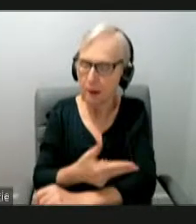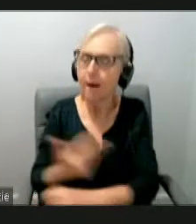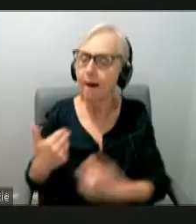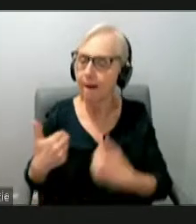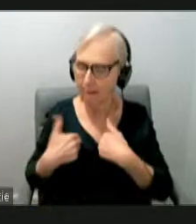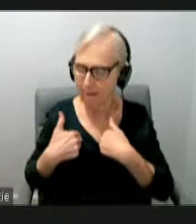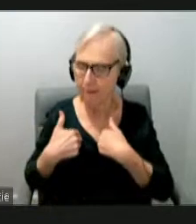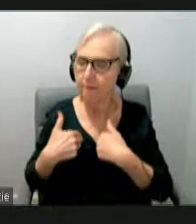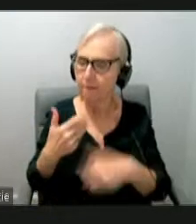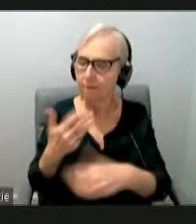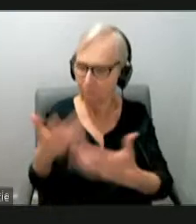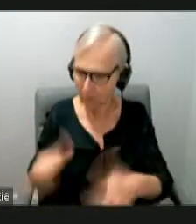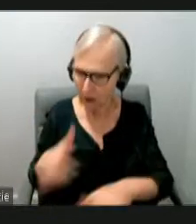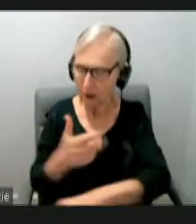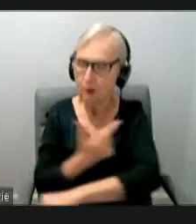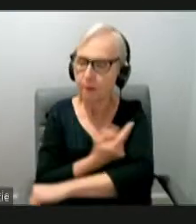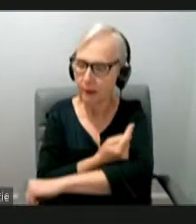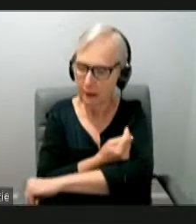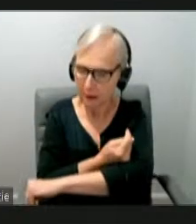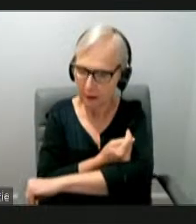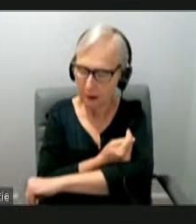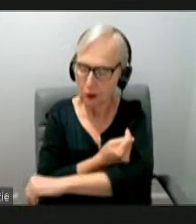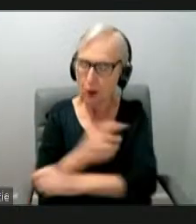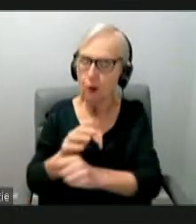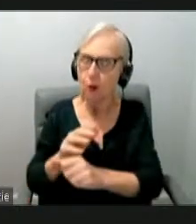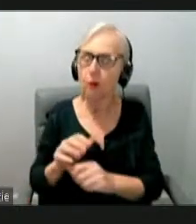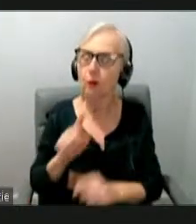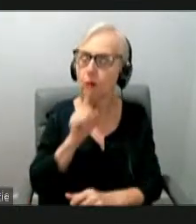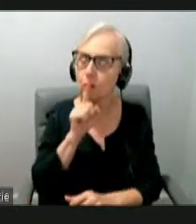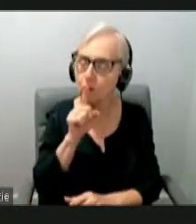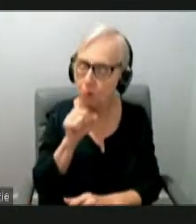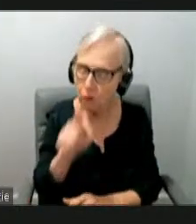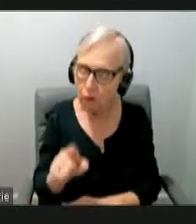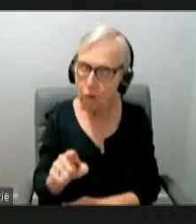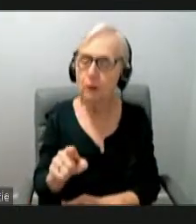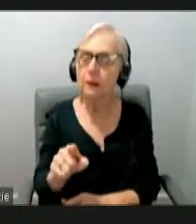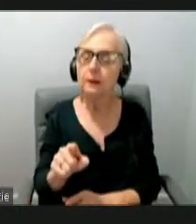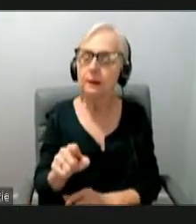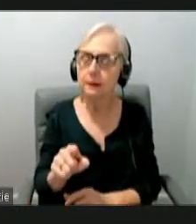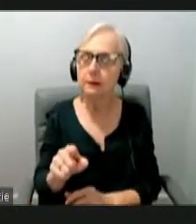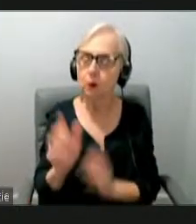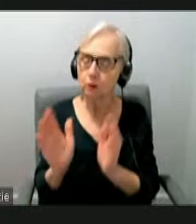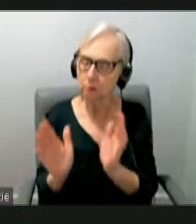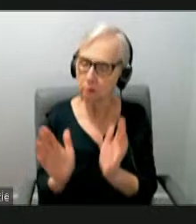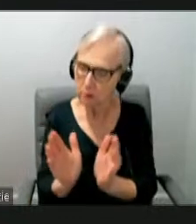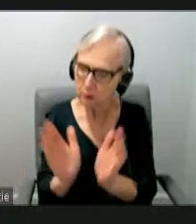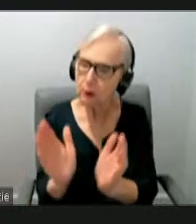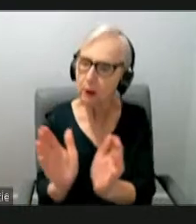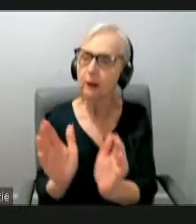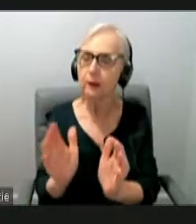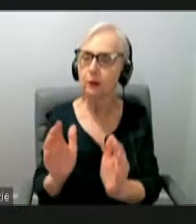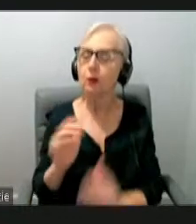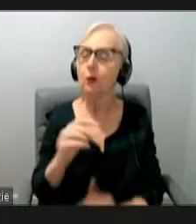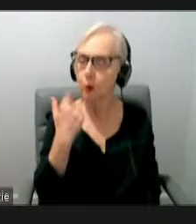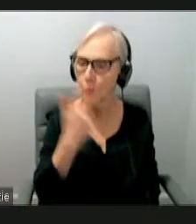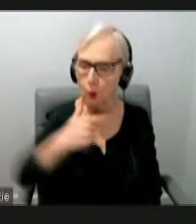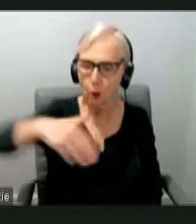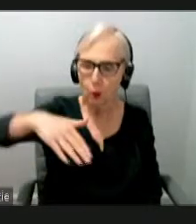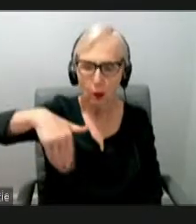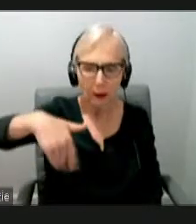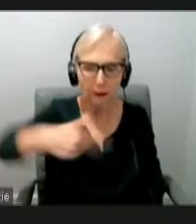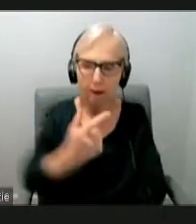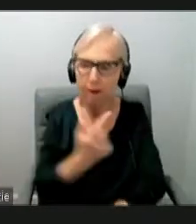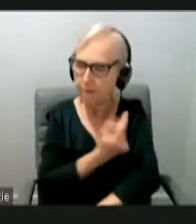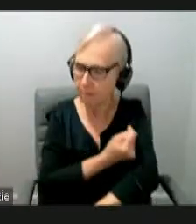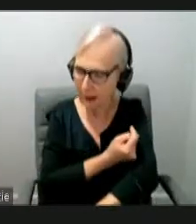to emphasize again, the stress that our healthcare system is currently facing is because of those who are not vaccinated and who are winding